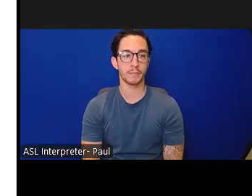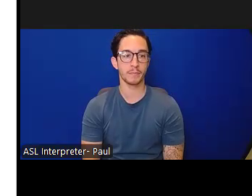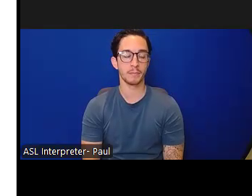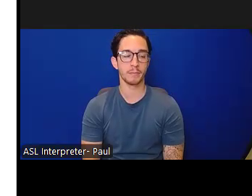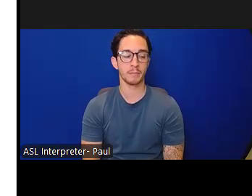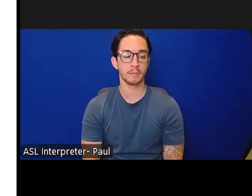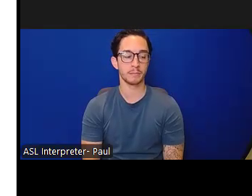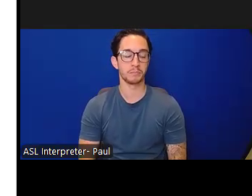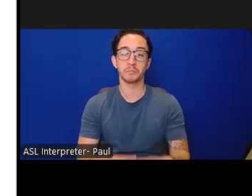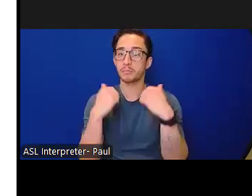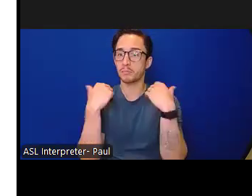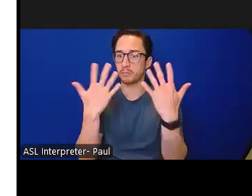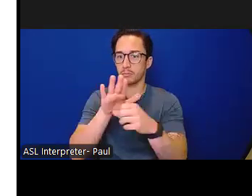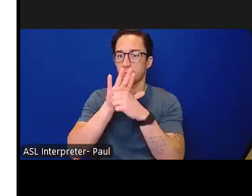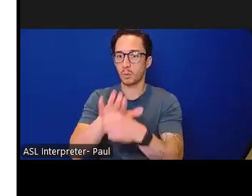So what is oppression?